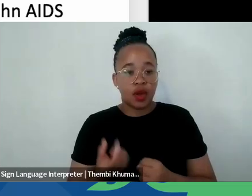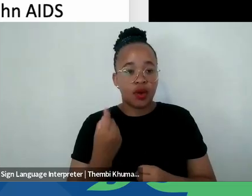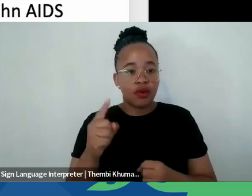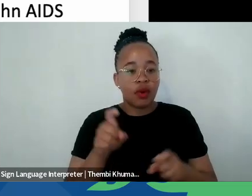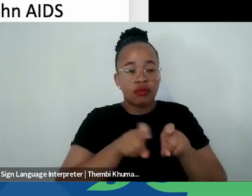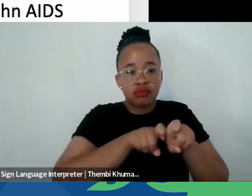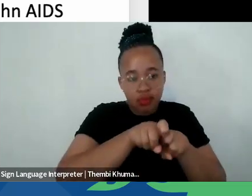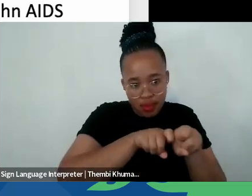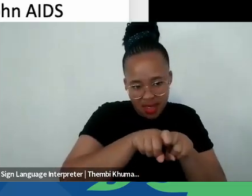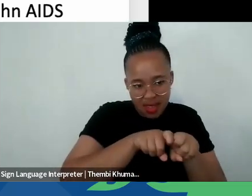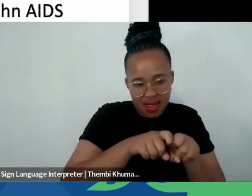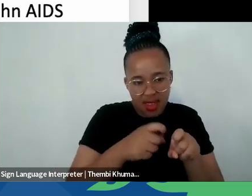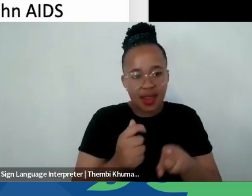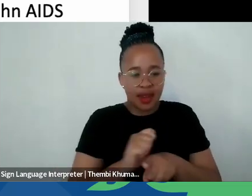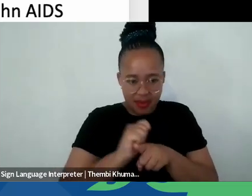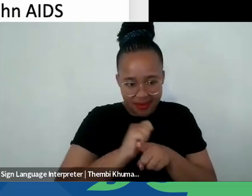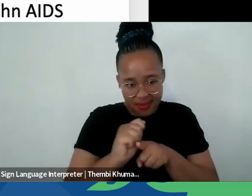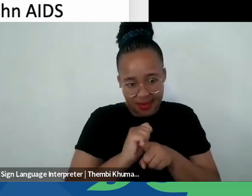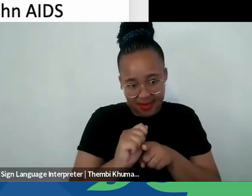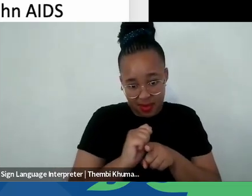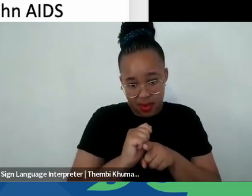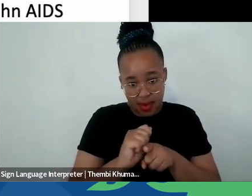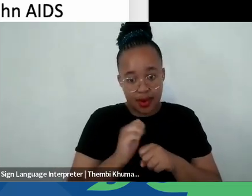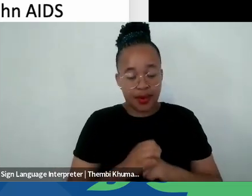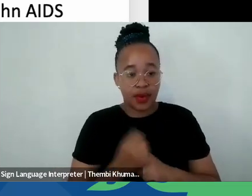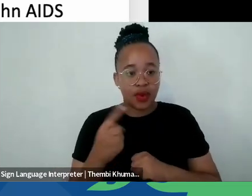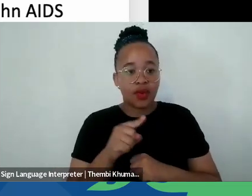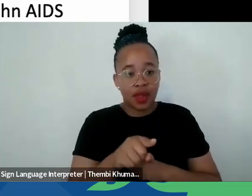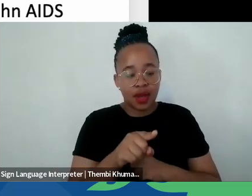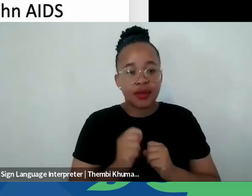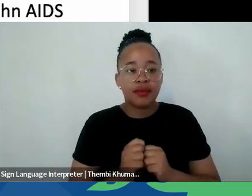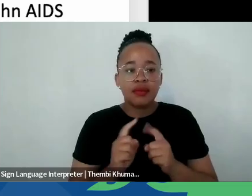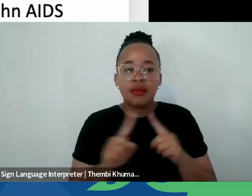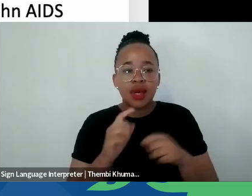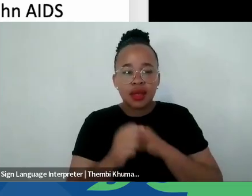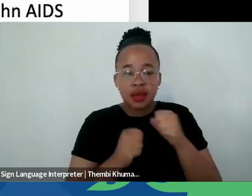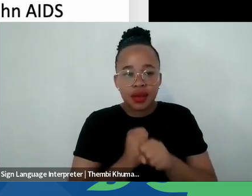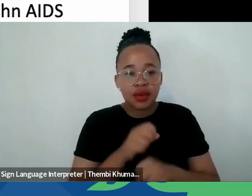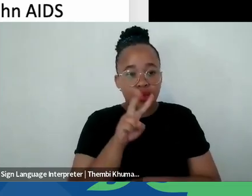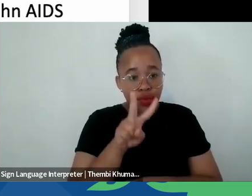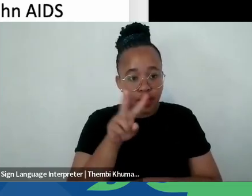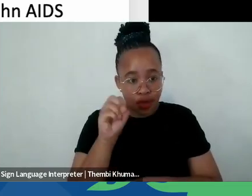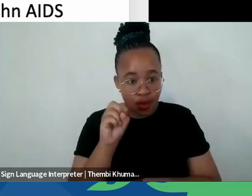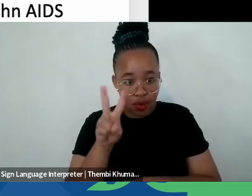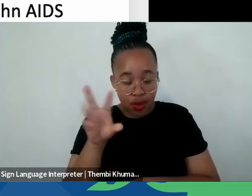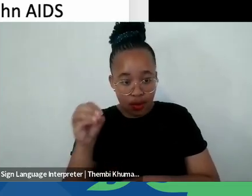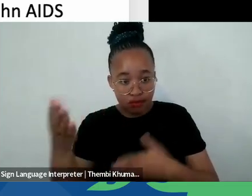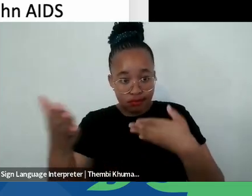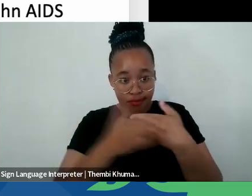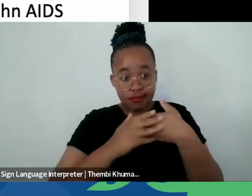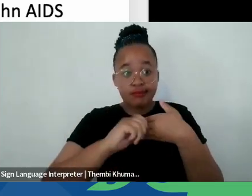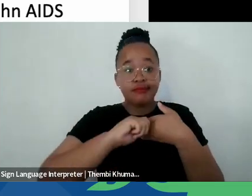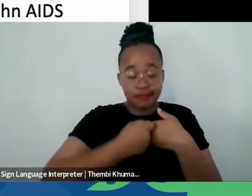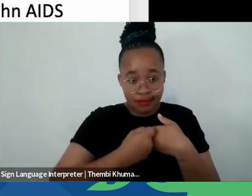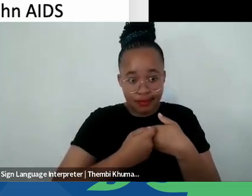and PrEP. In about 2022, during the time of COVID, because we